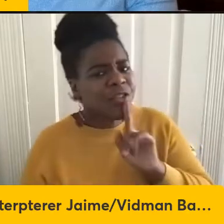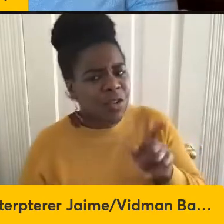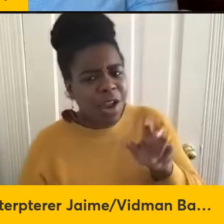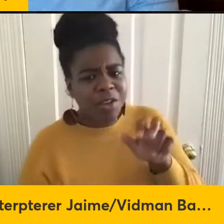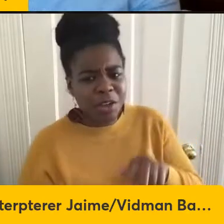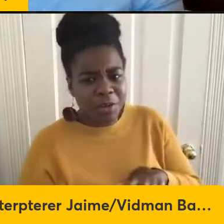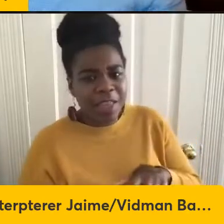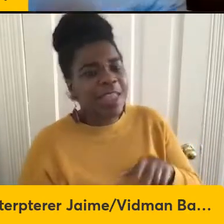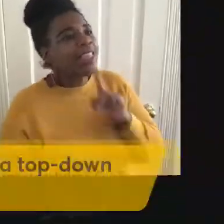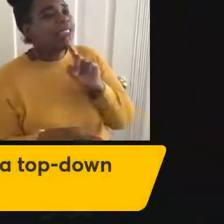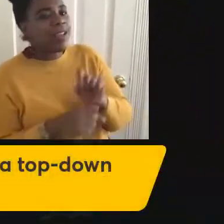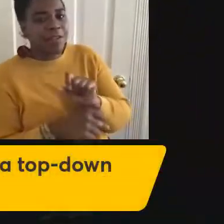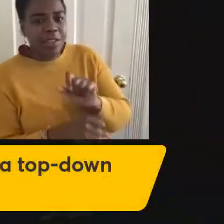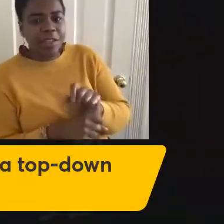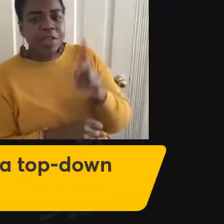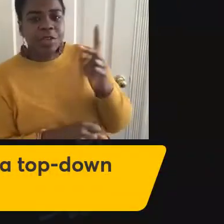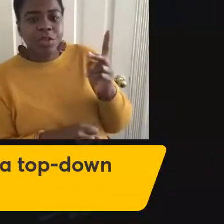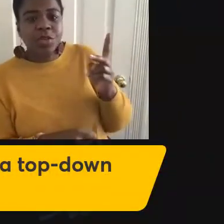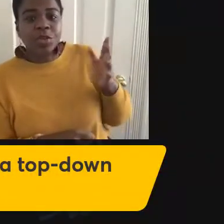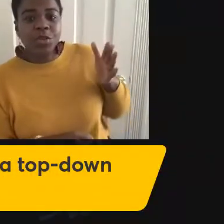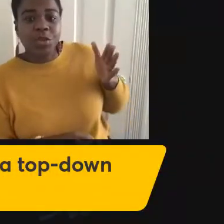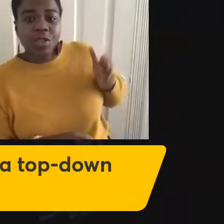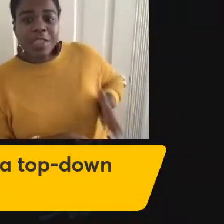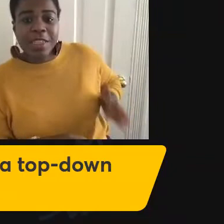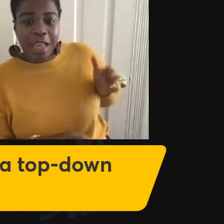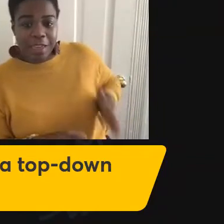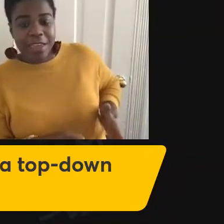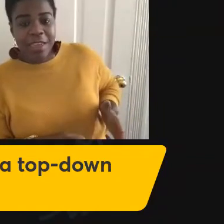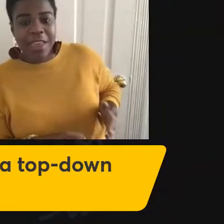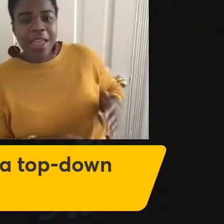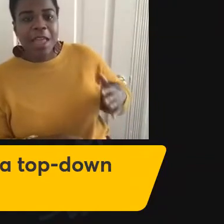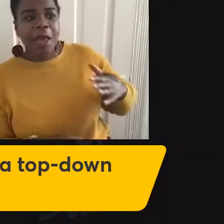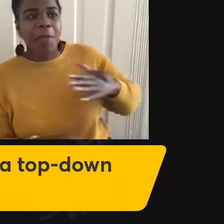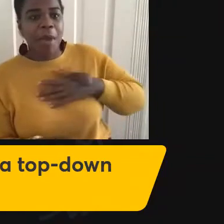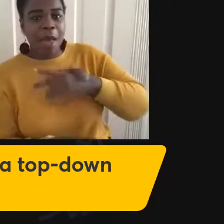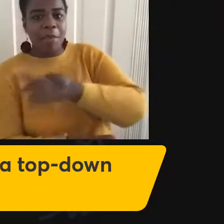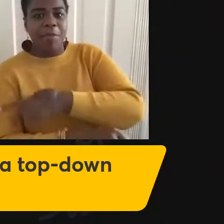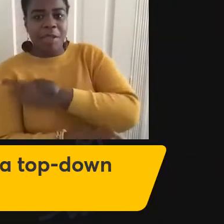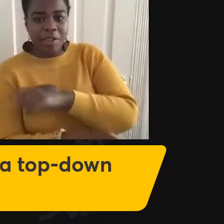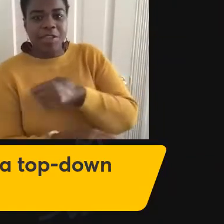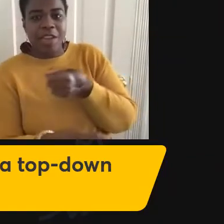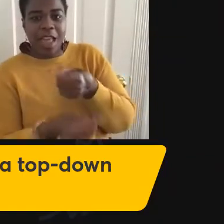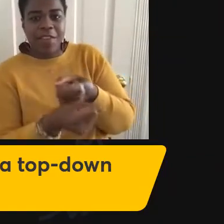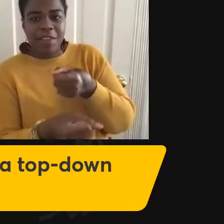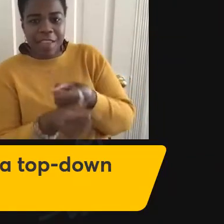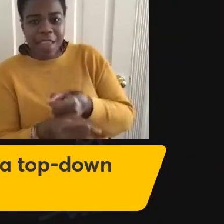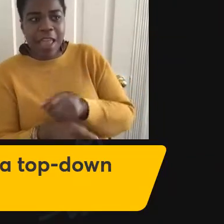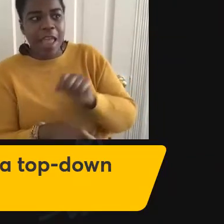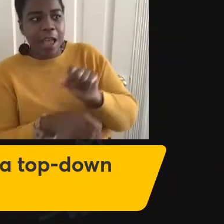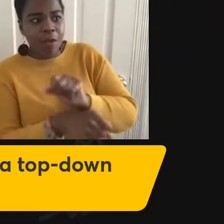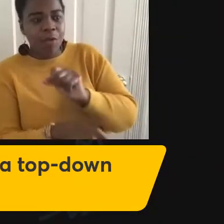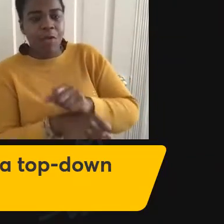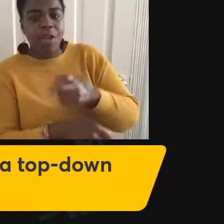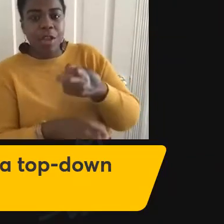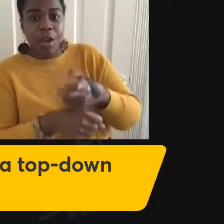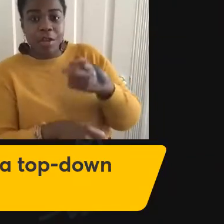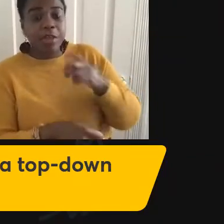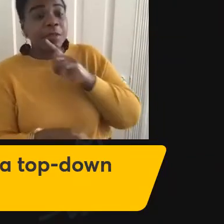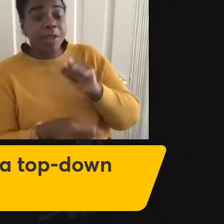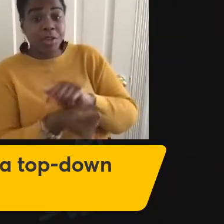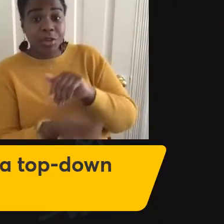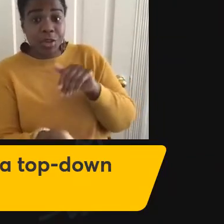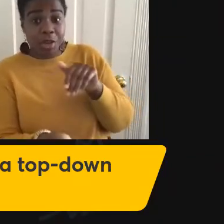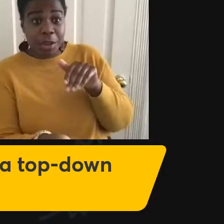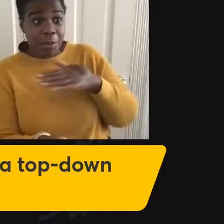two-sided coin where, as a patient advocate, I am working my hardest to make sure my doctor understands my needs, that